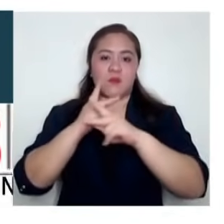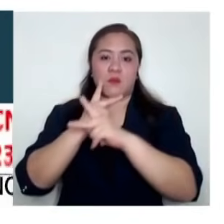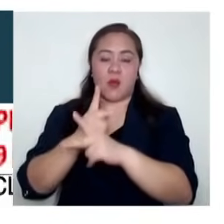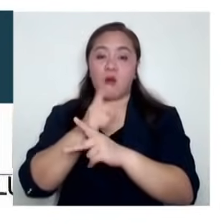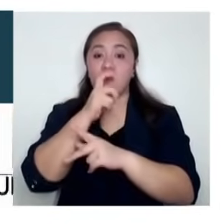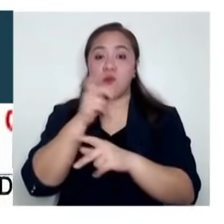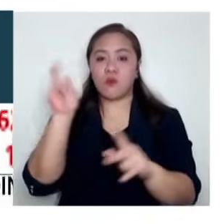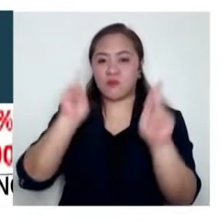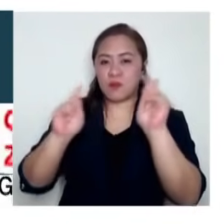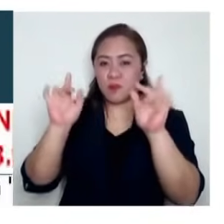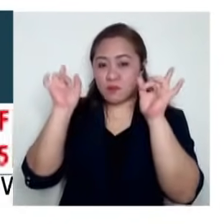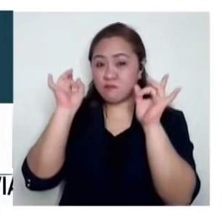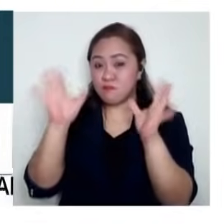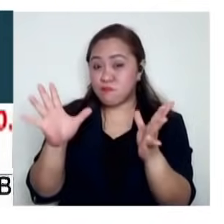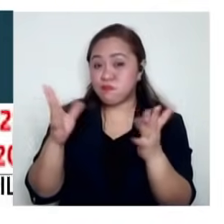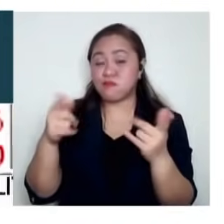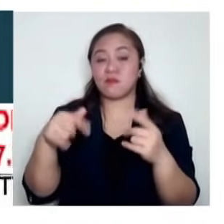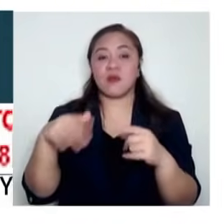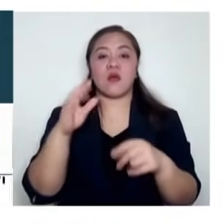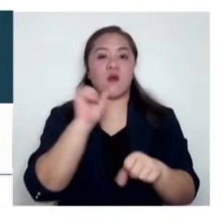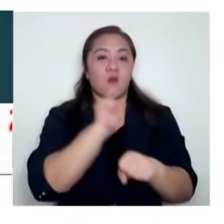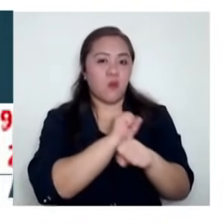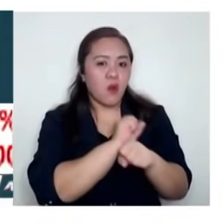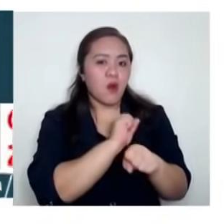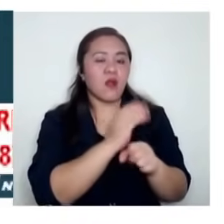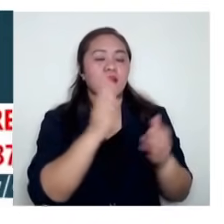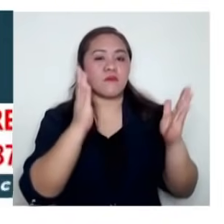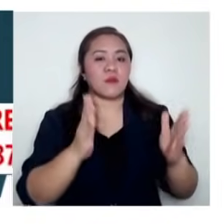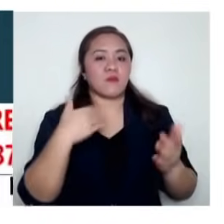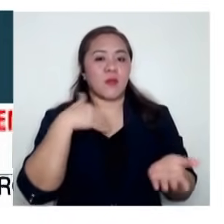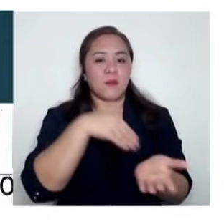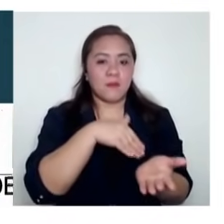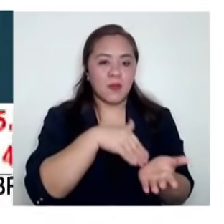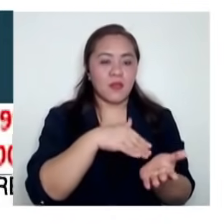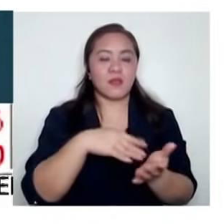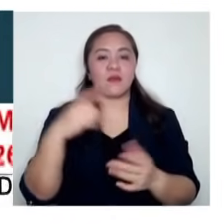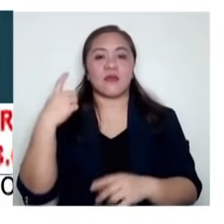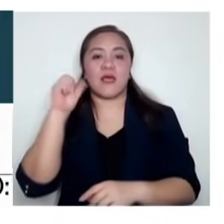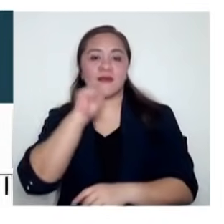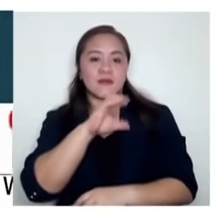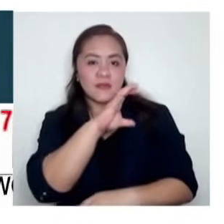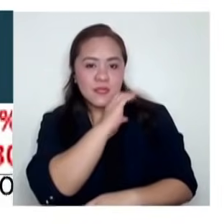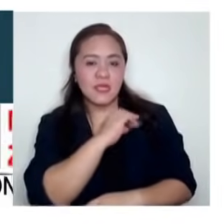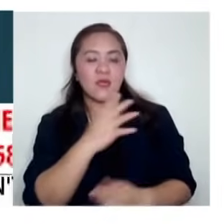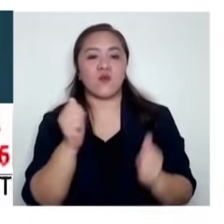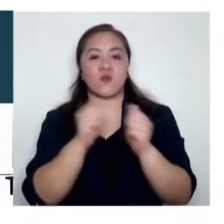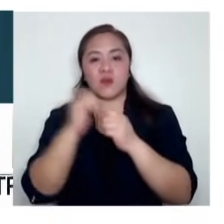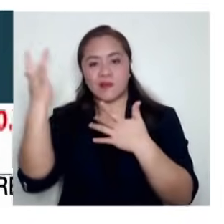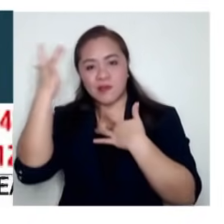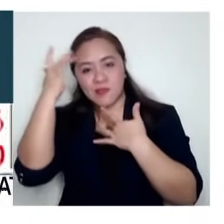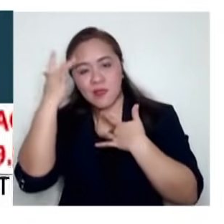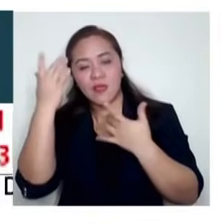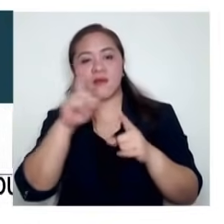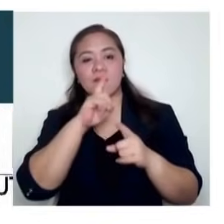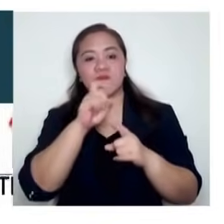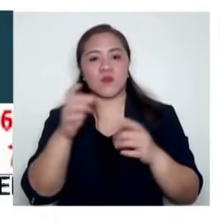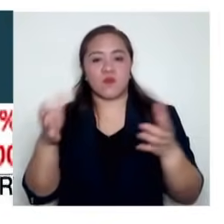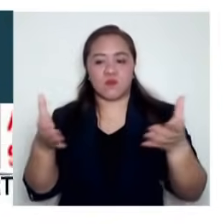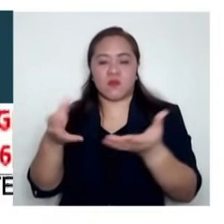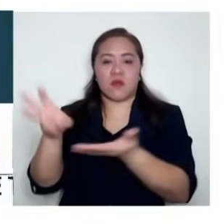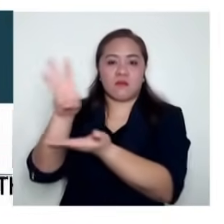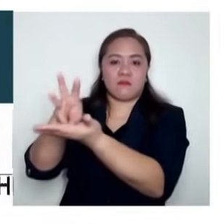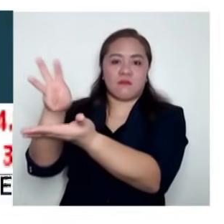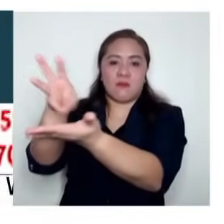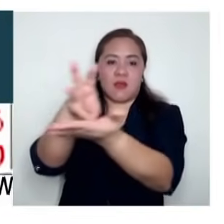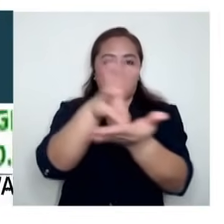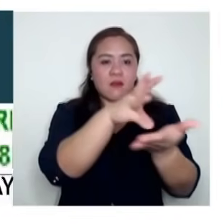in the country, including healthcare workers, senior citizens, and those with comorbidities, and those highly burdened areas, reaching about